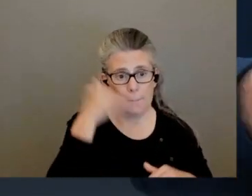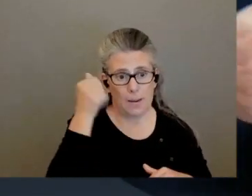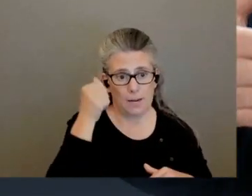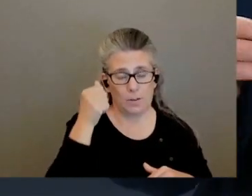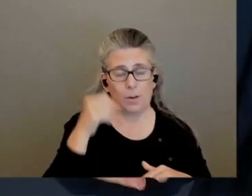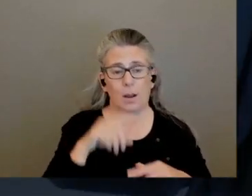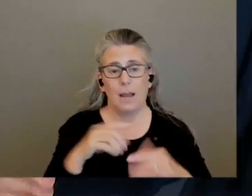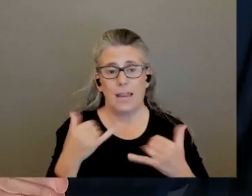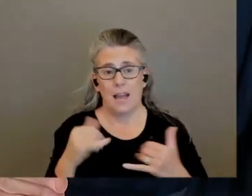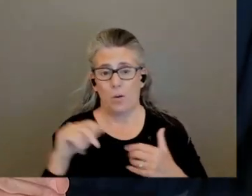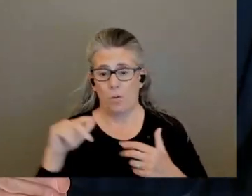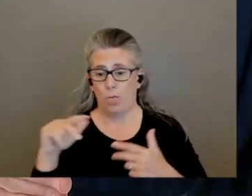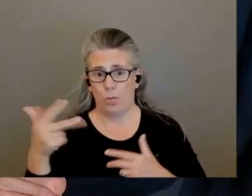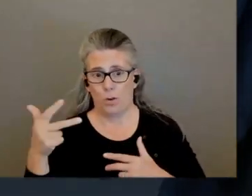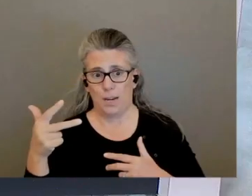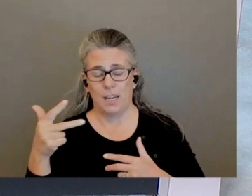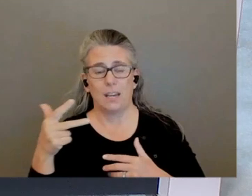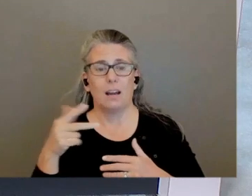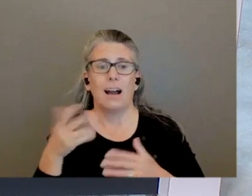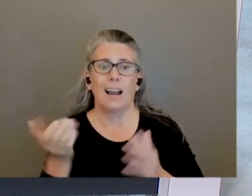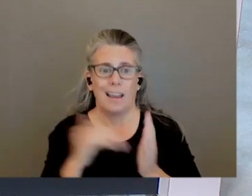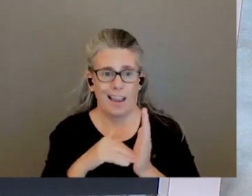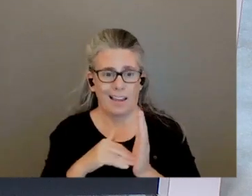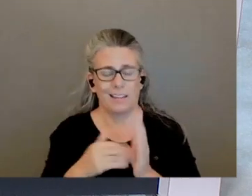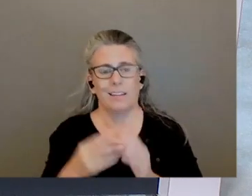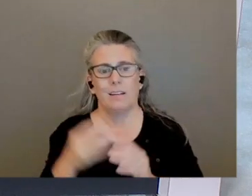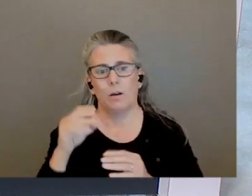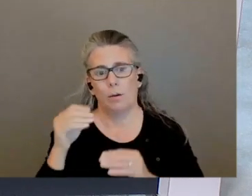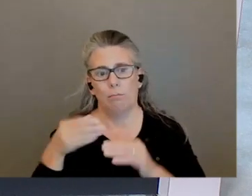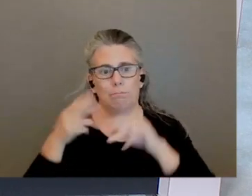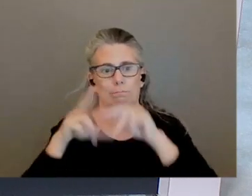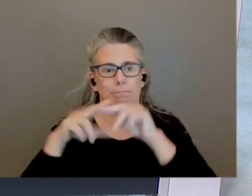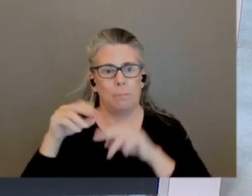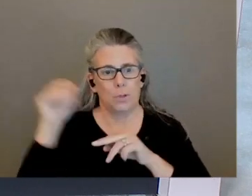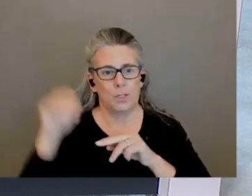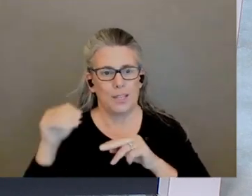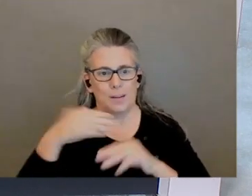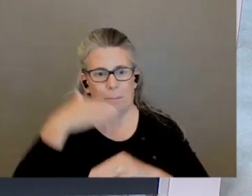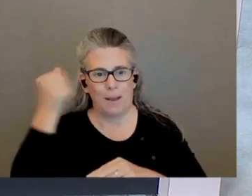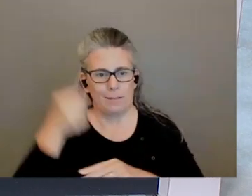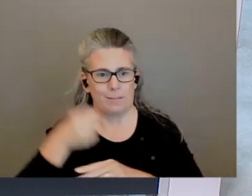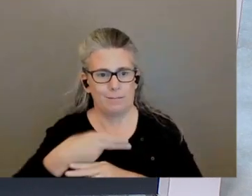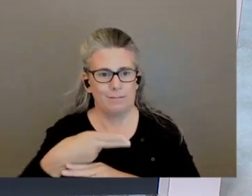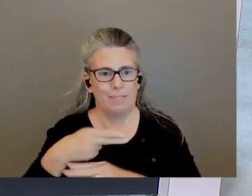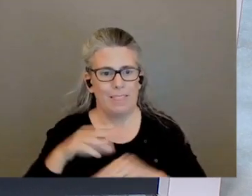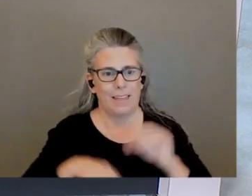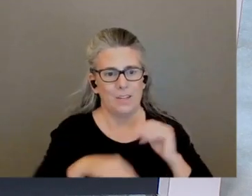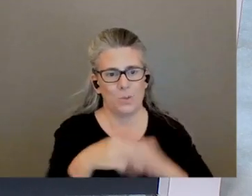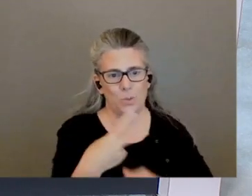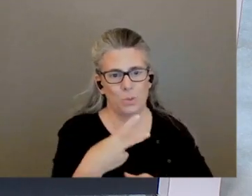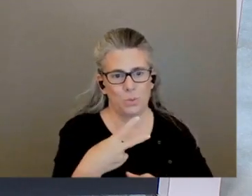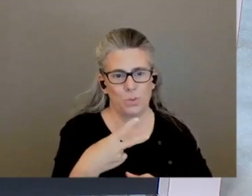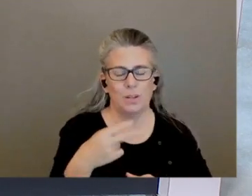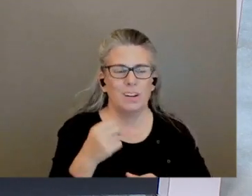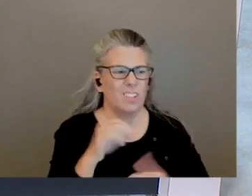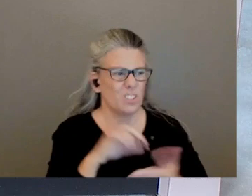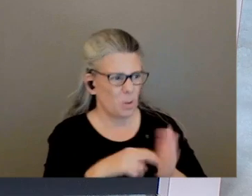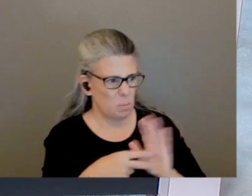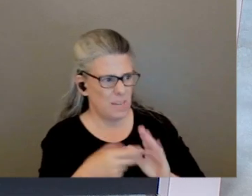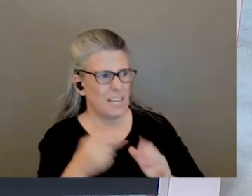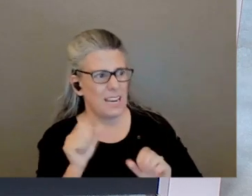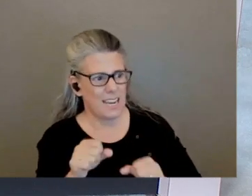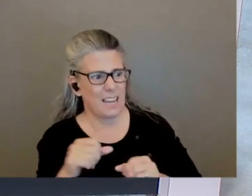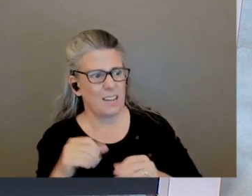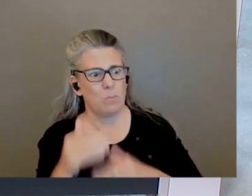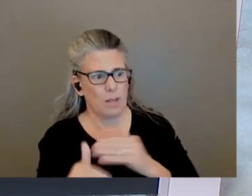can get more work done for a lower price compared to the same generation or the previous generation of